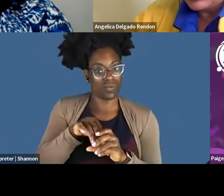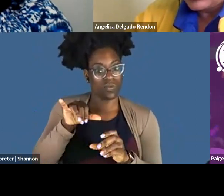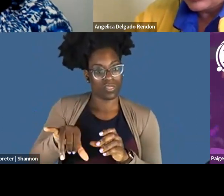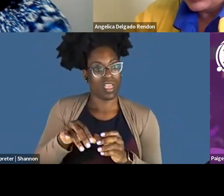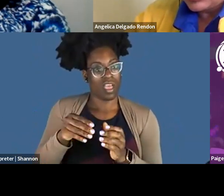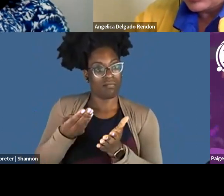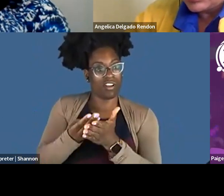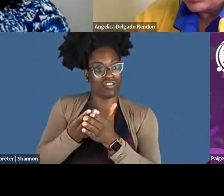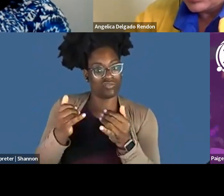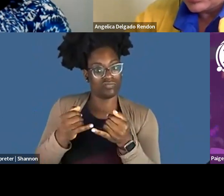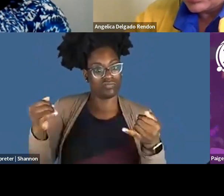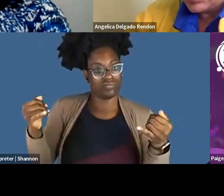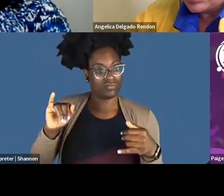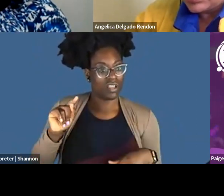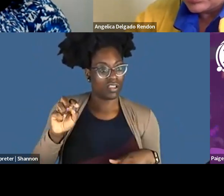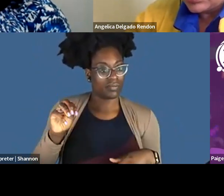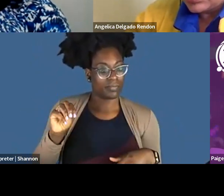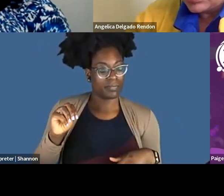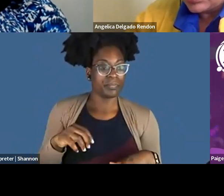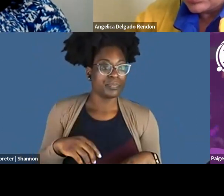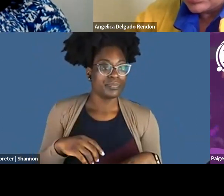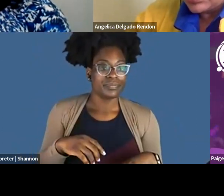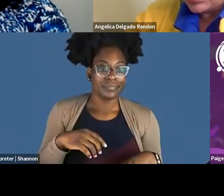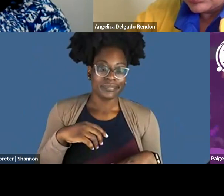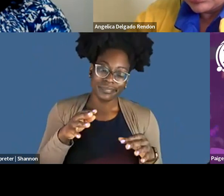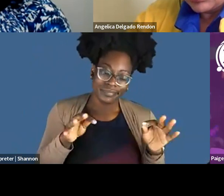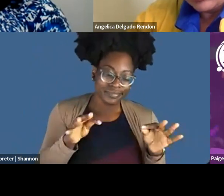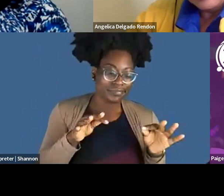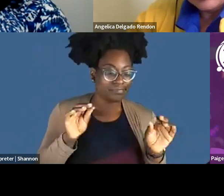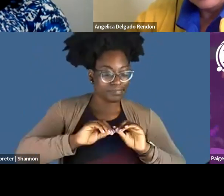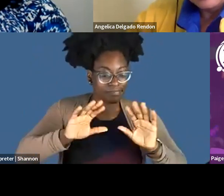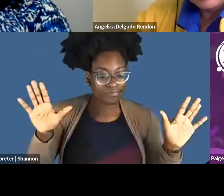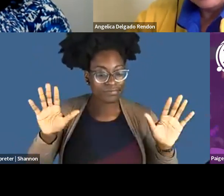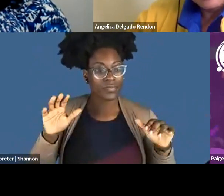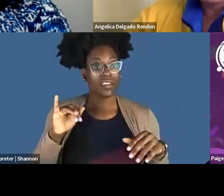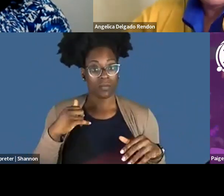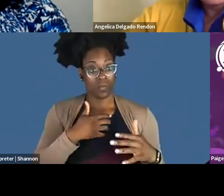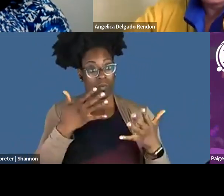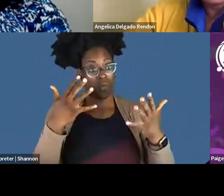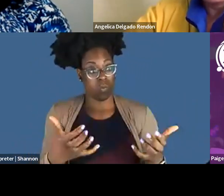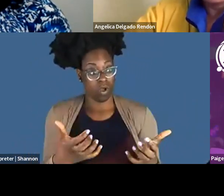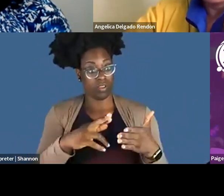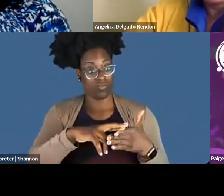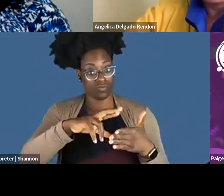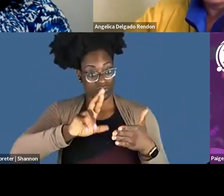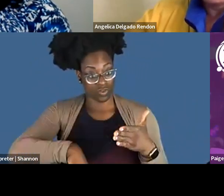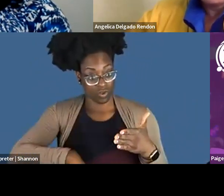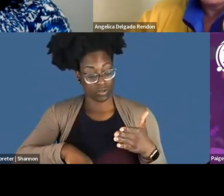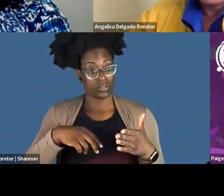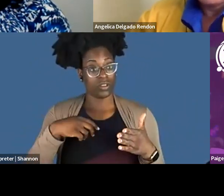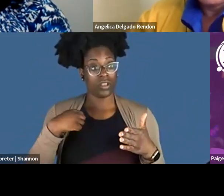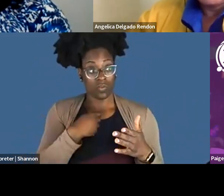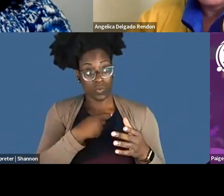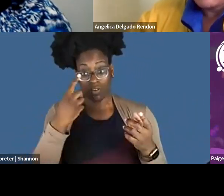this is our infrastructure, and in order to meet the needs of this scope of work, this is the support that we